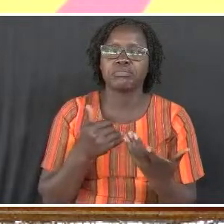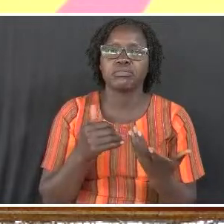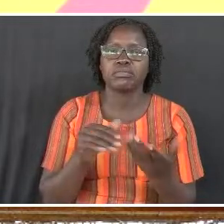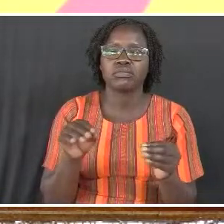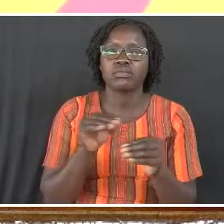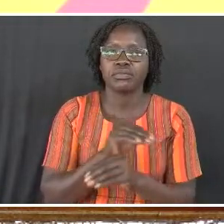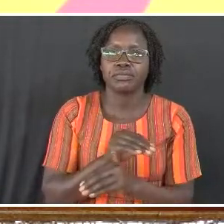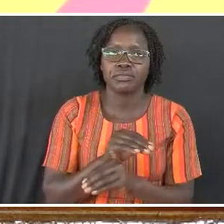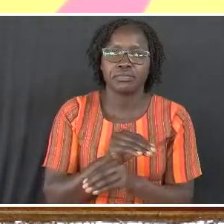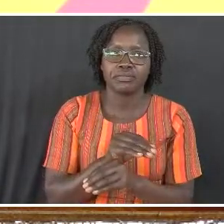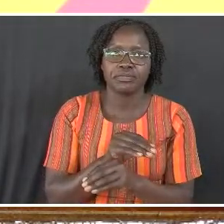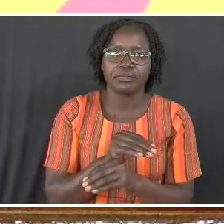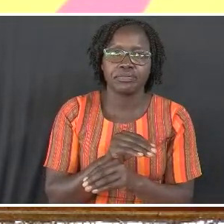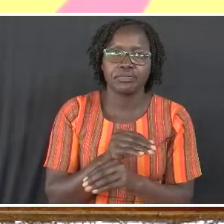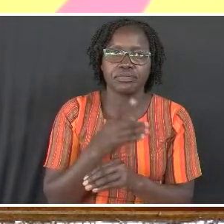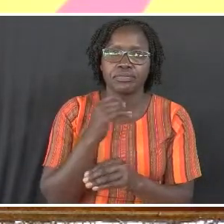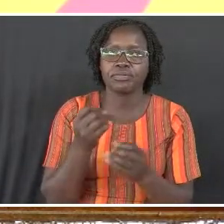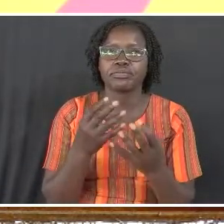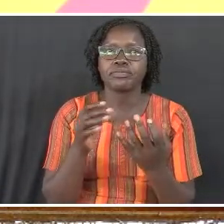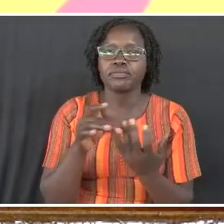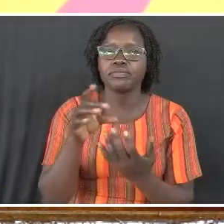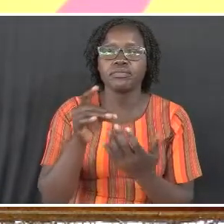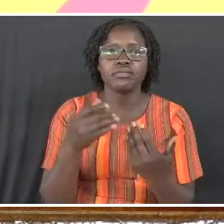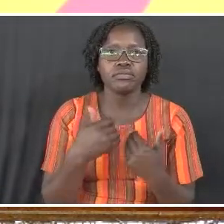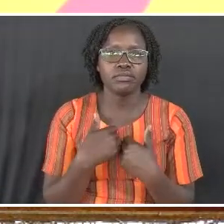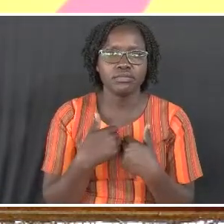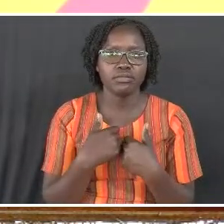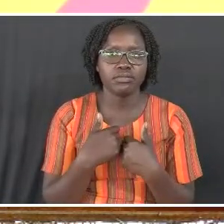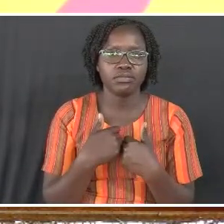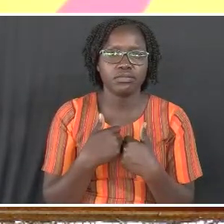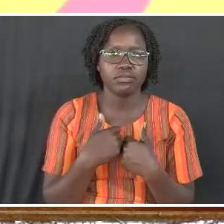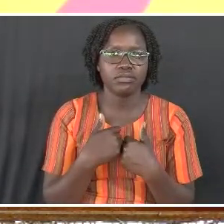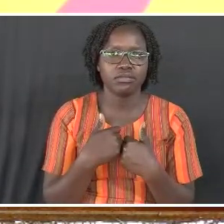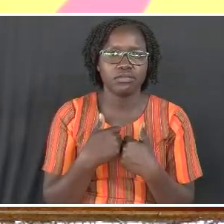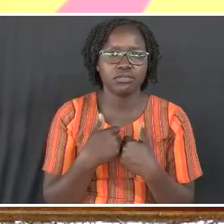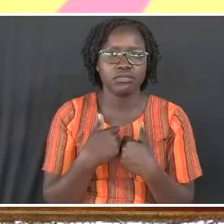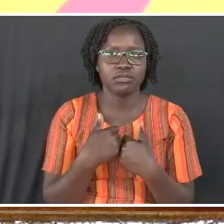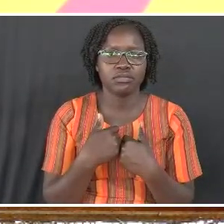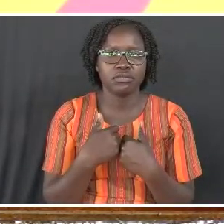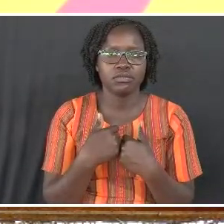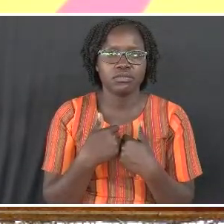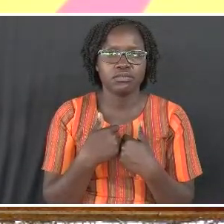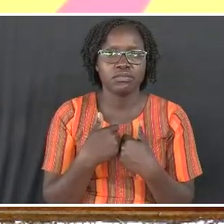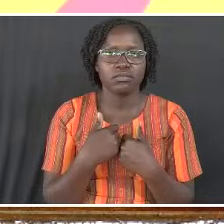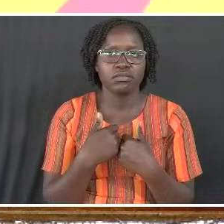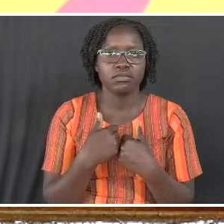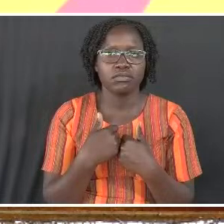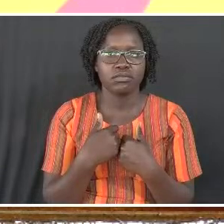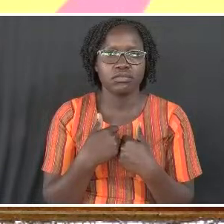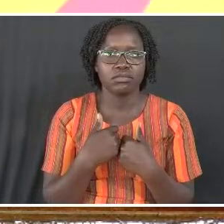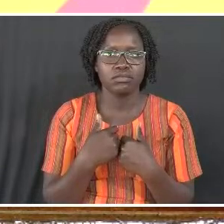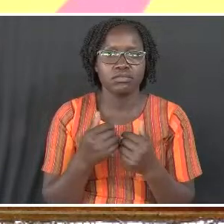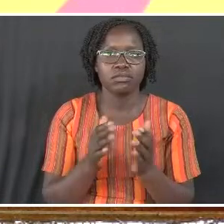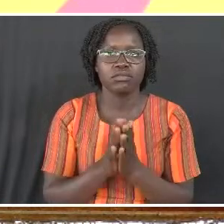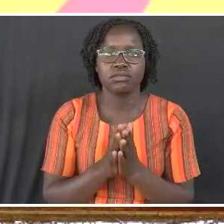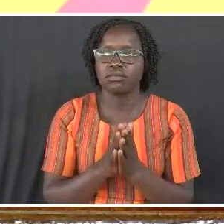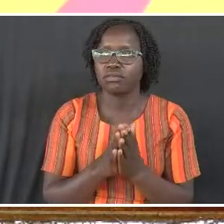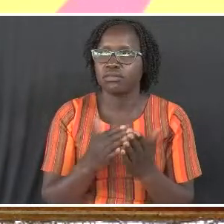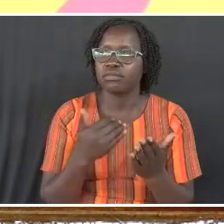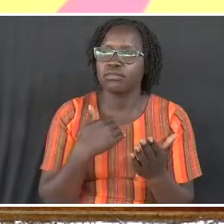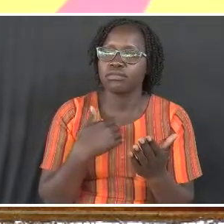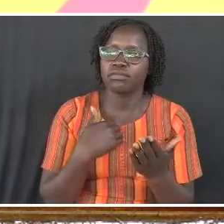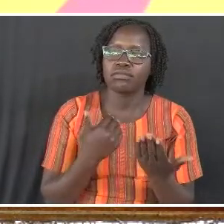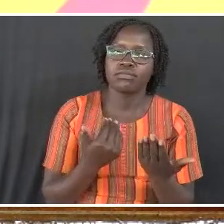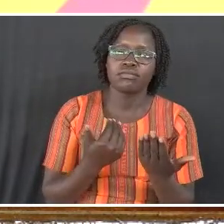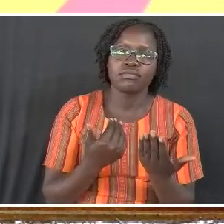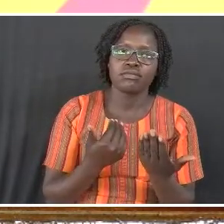with another tooth. There are so many options to do a tooth replacement. We have the removable